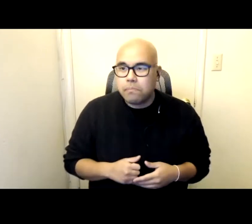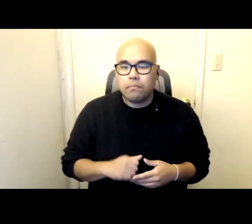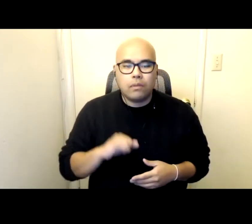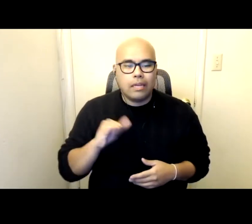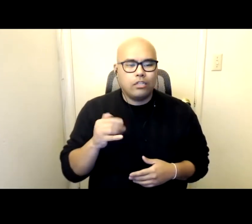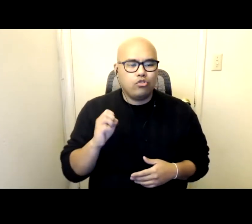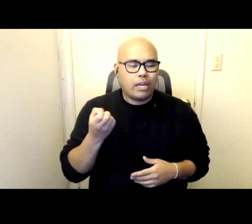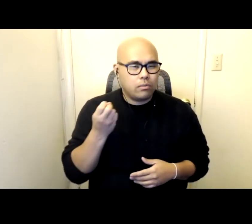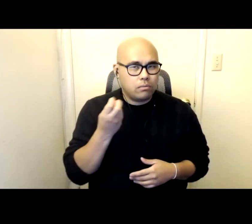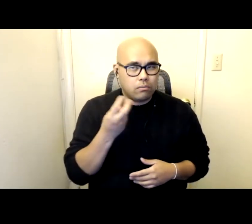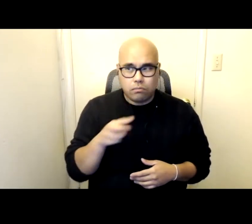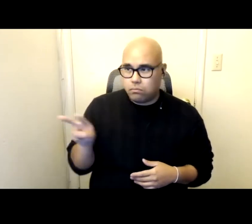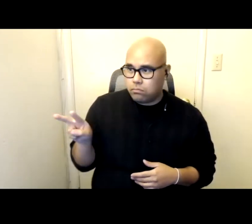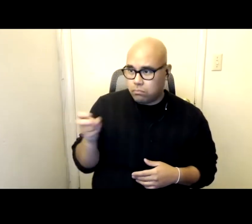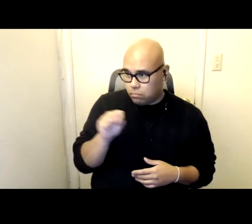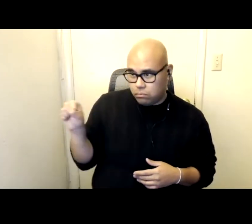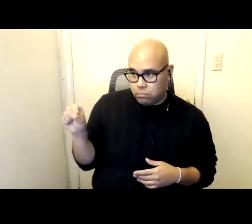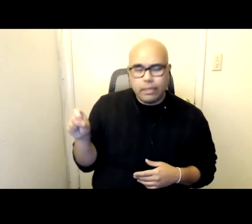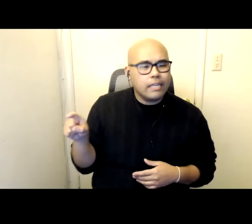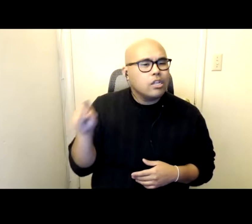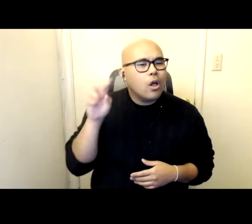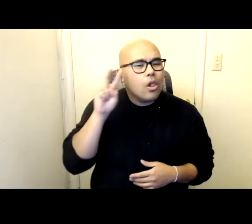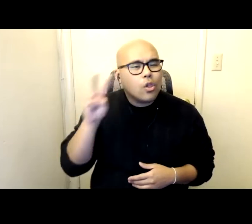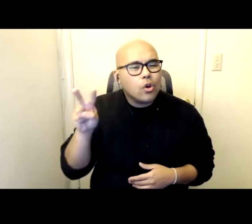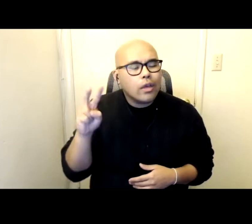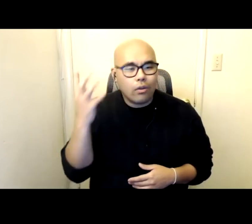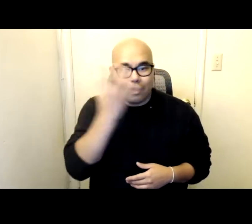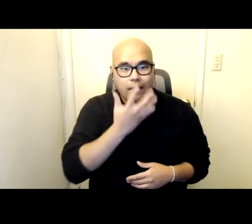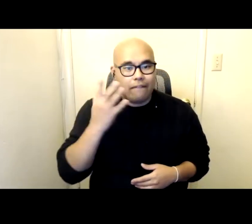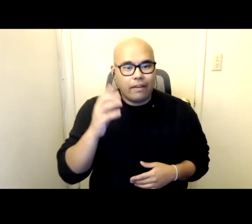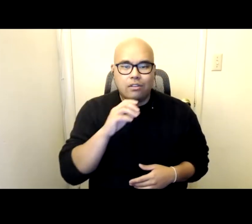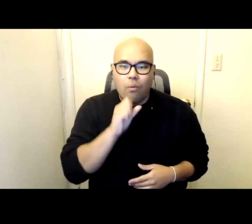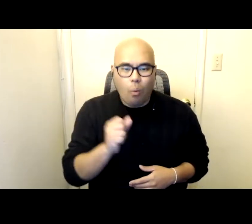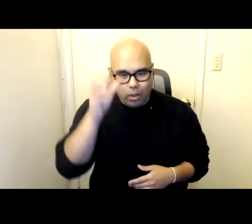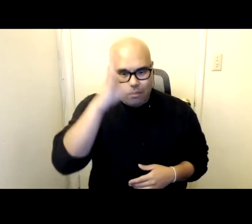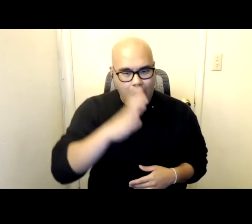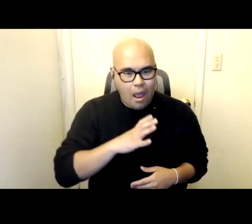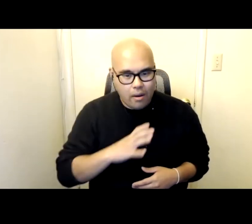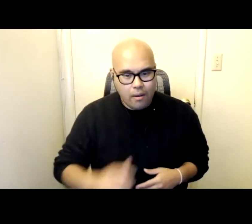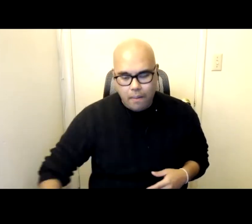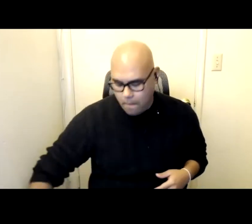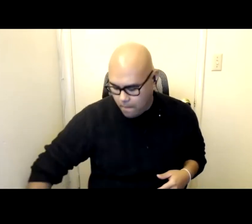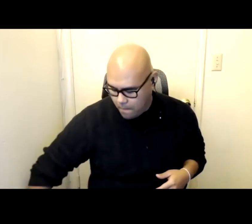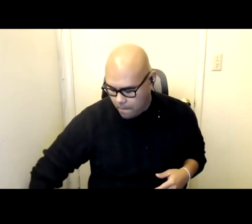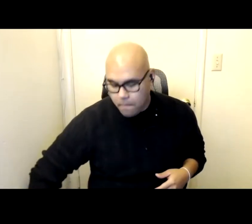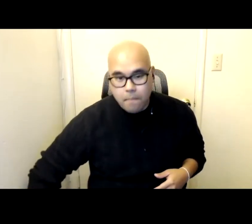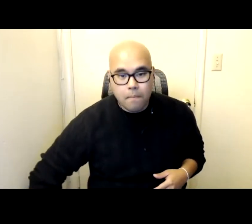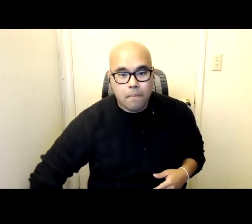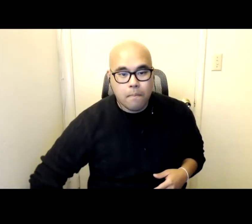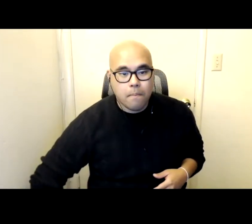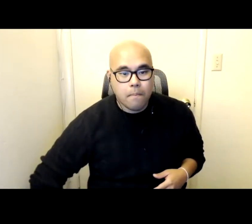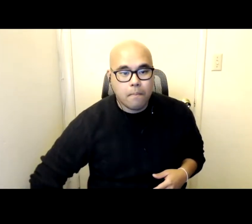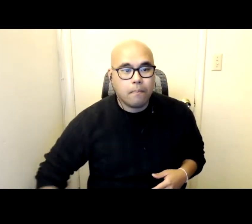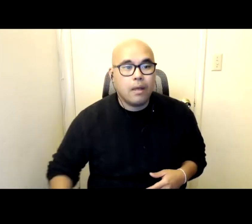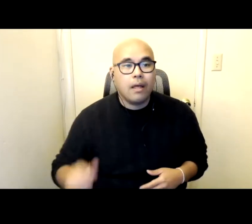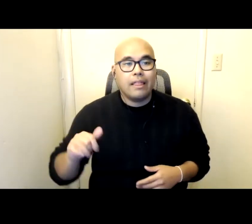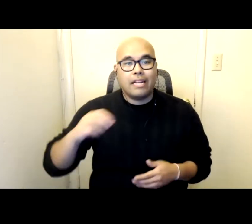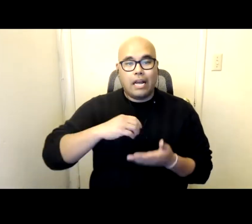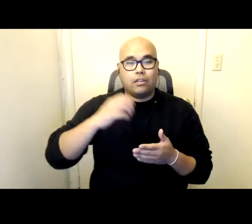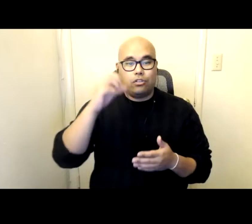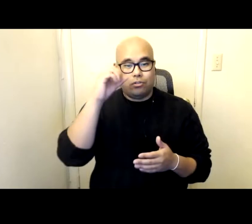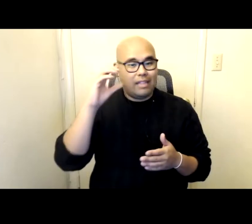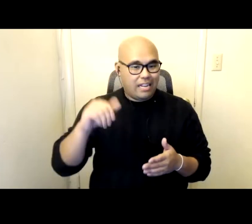James turns. He's looking into the face of an old man. The stranger might be in his